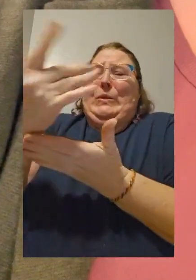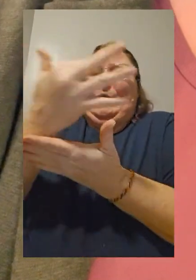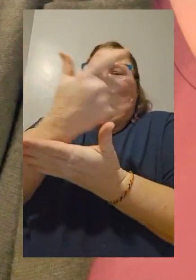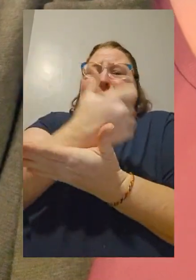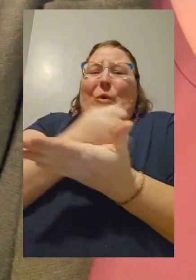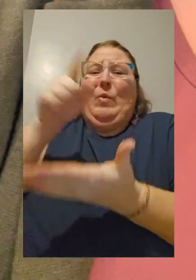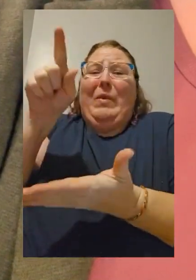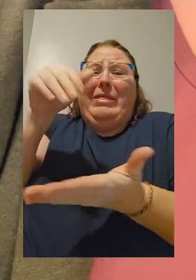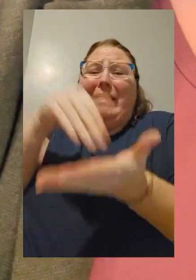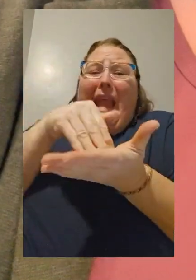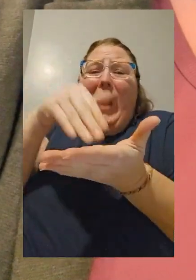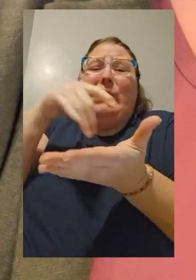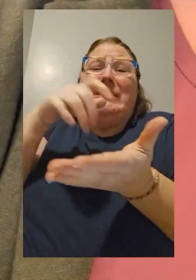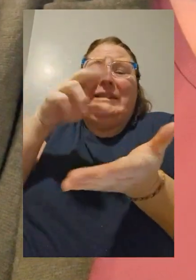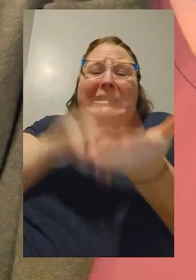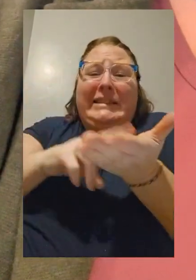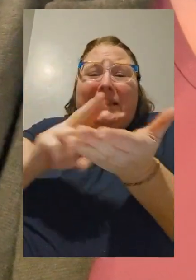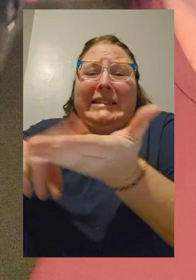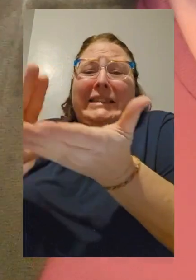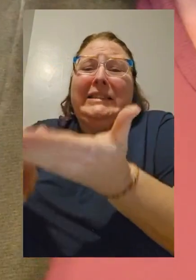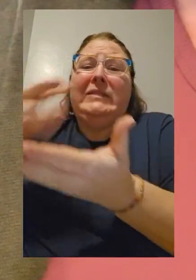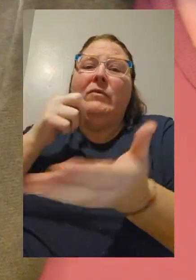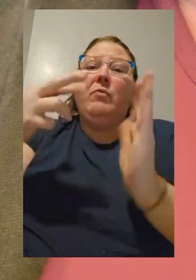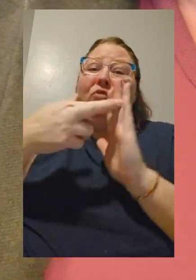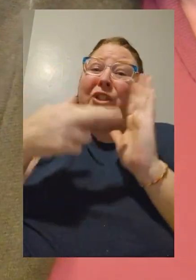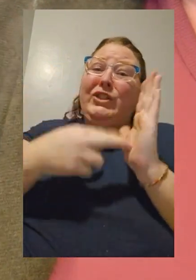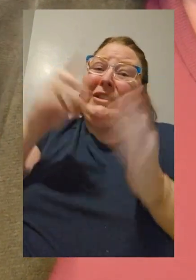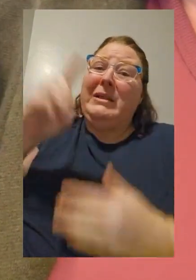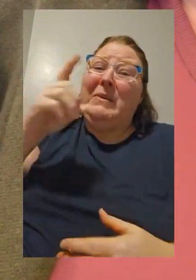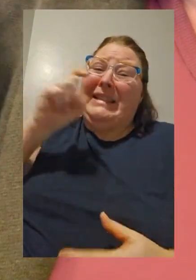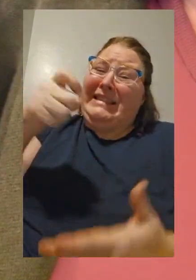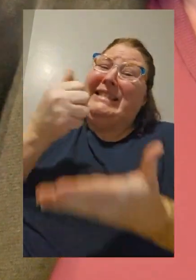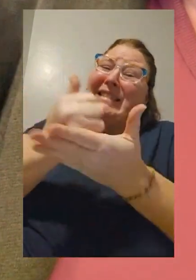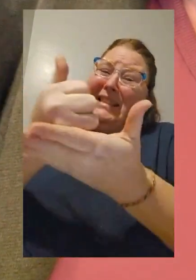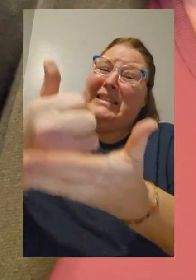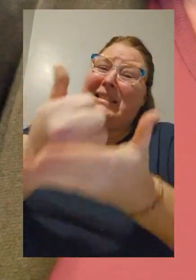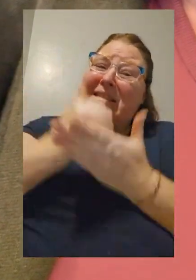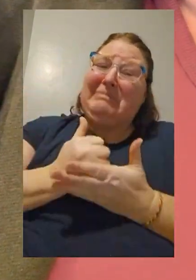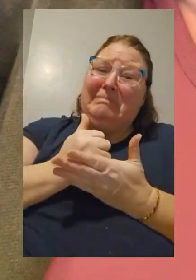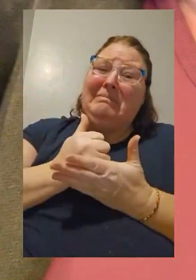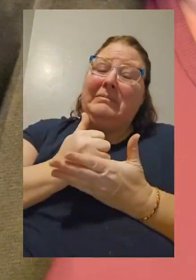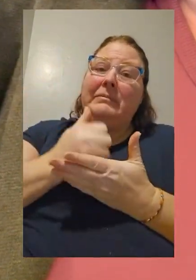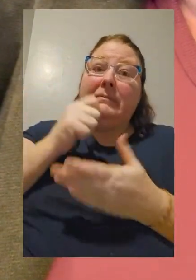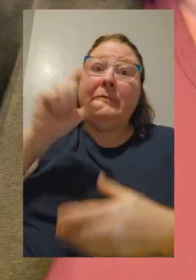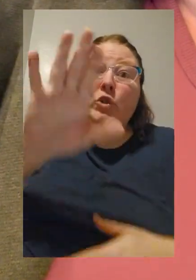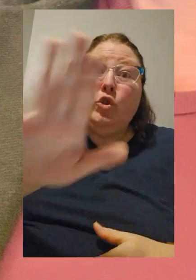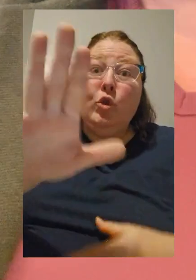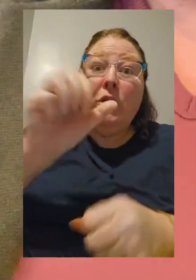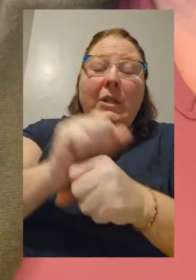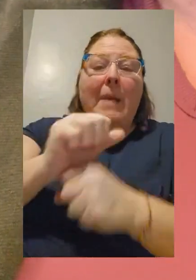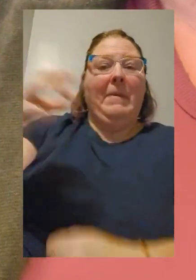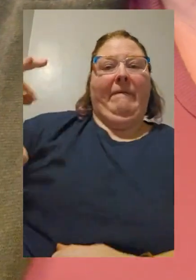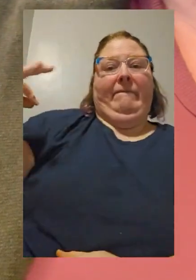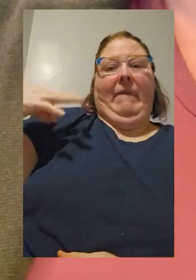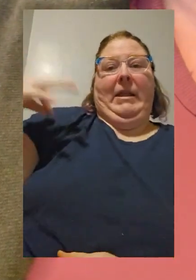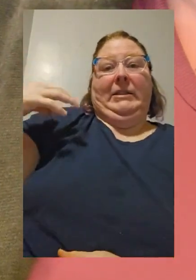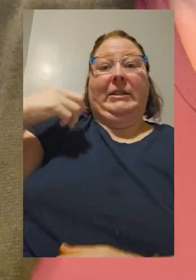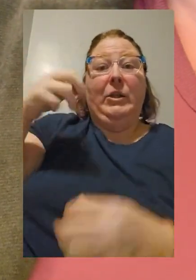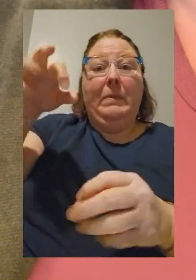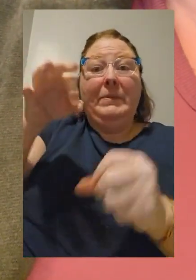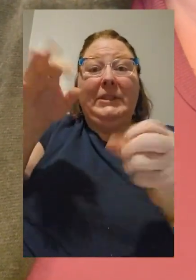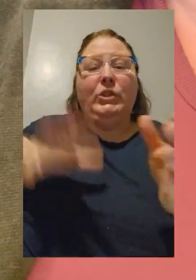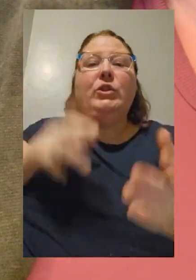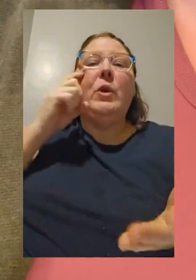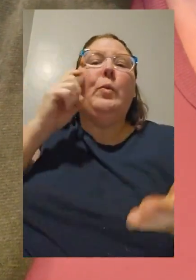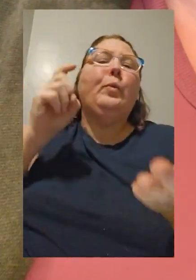collect thousands of signatures from registered Democrats. We're going to need some help collecting all these signatures, and that's where you come in. So what you'll be doing as a